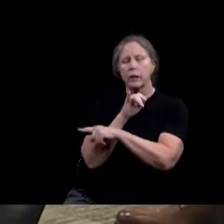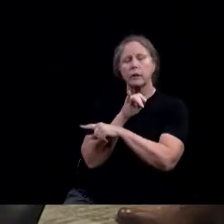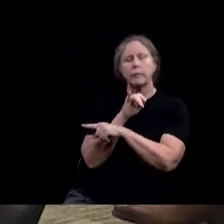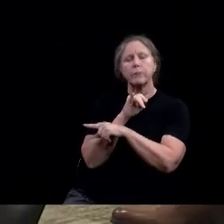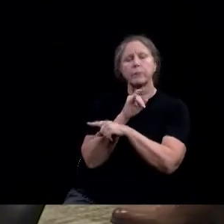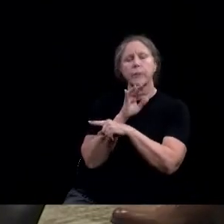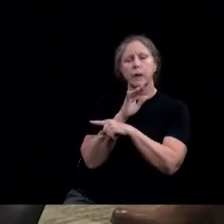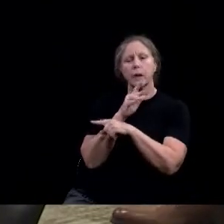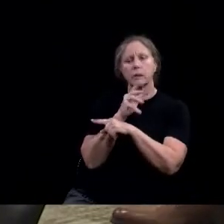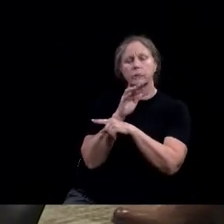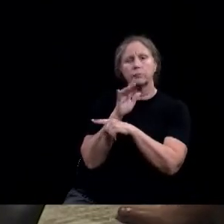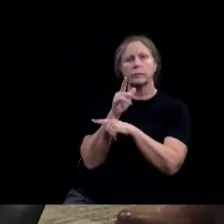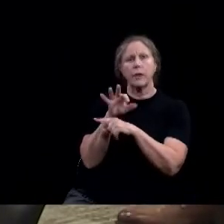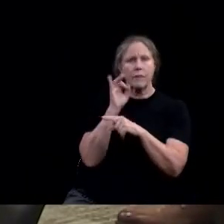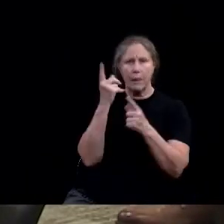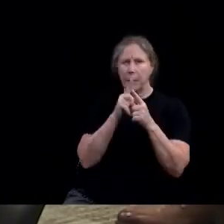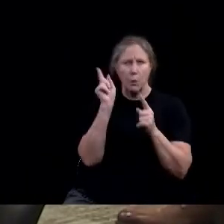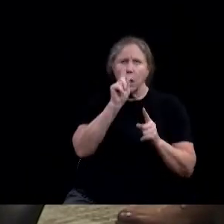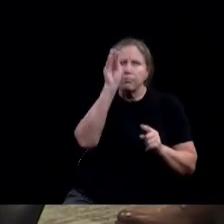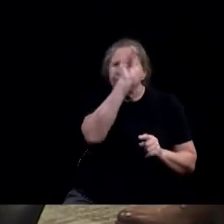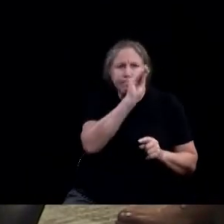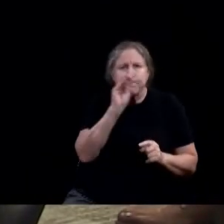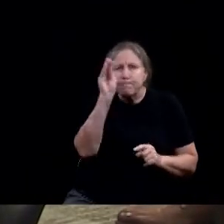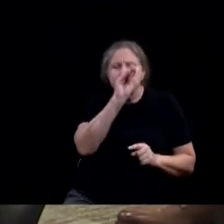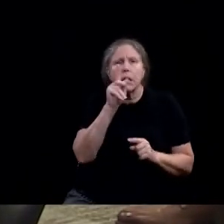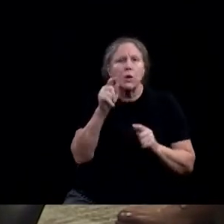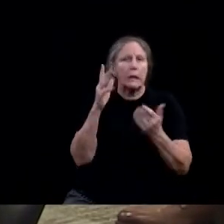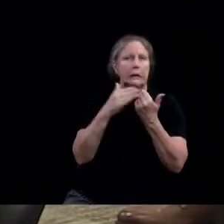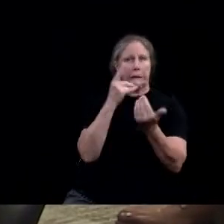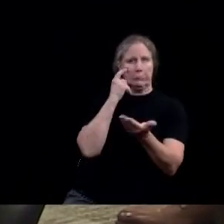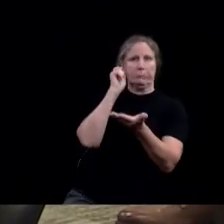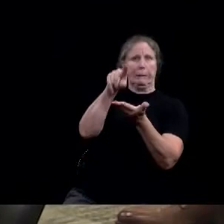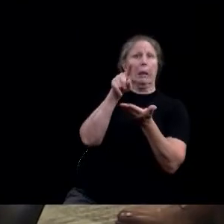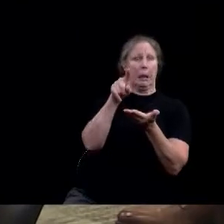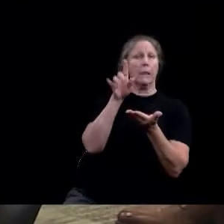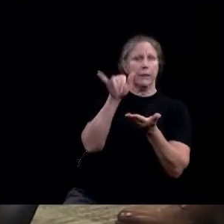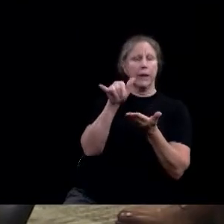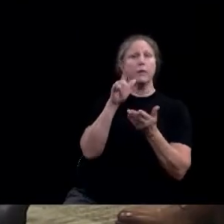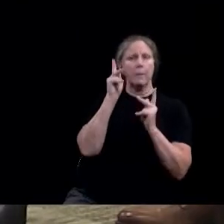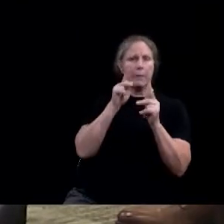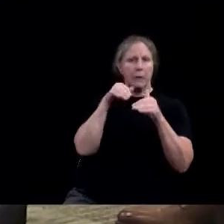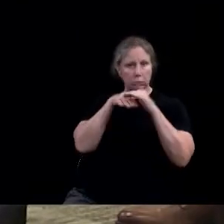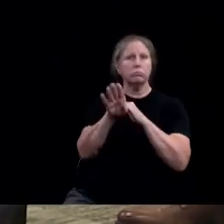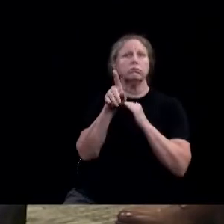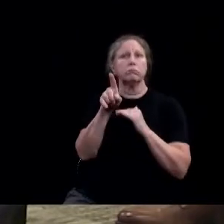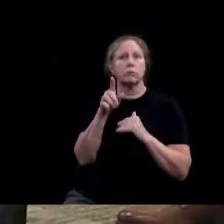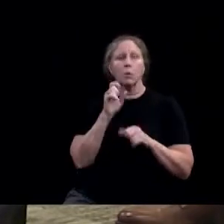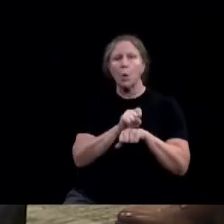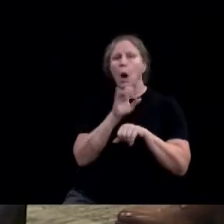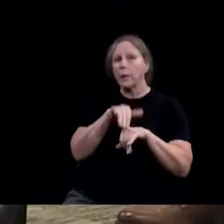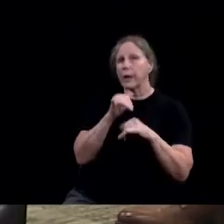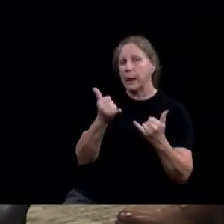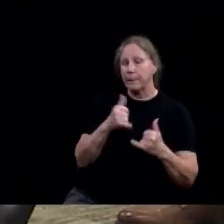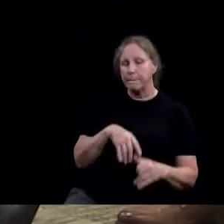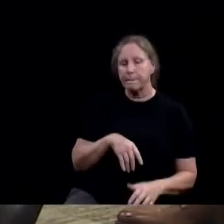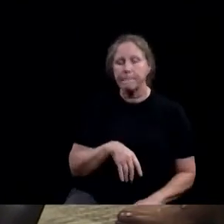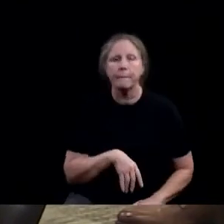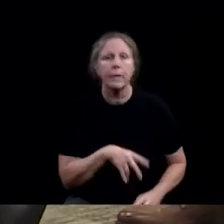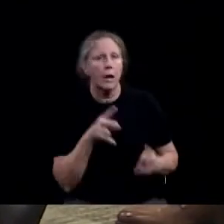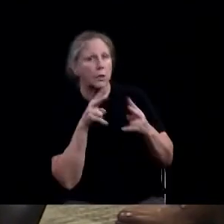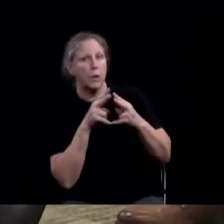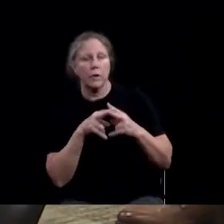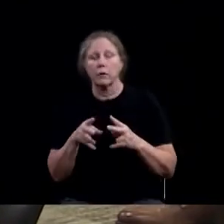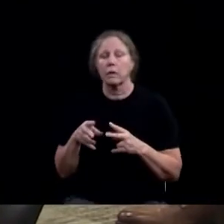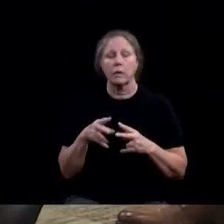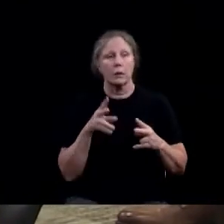as a prominent tool that the public can access. So we're working on that. Two other things. I just think this is such a great tool that I want to make